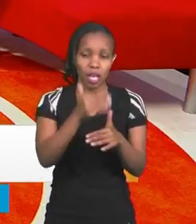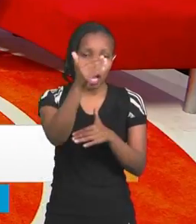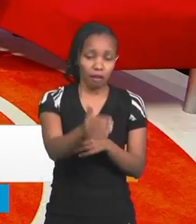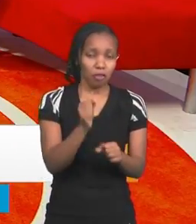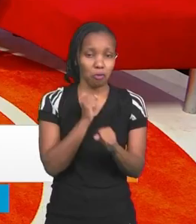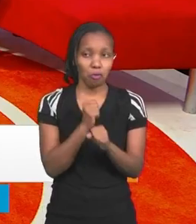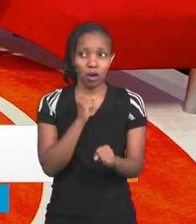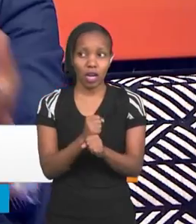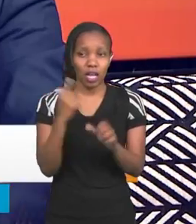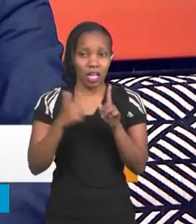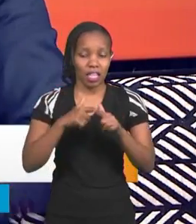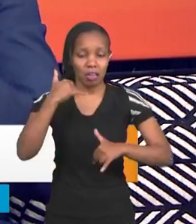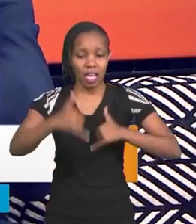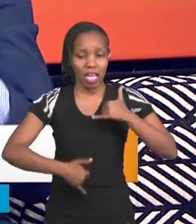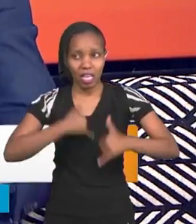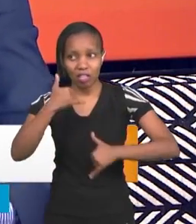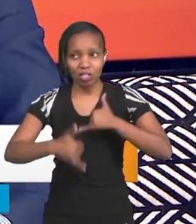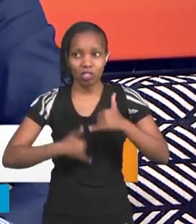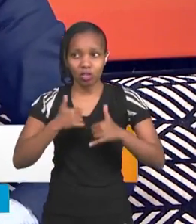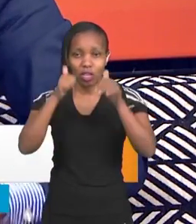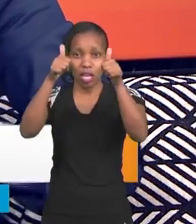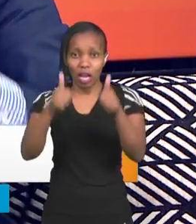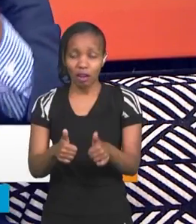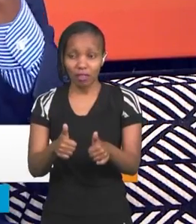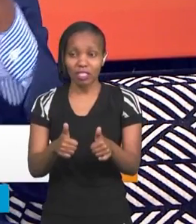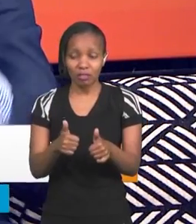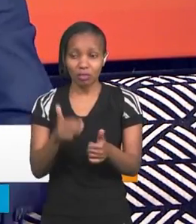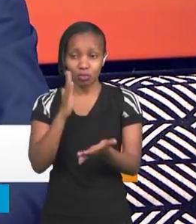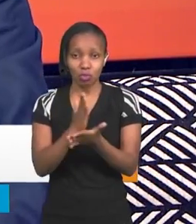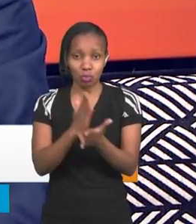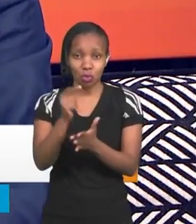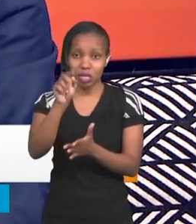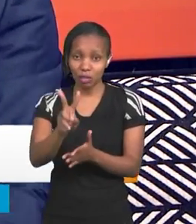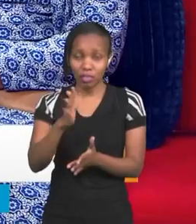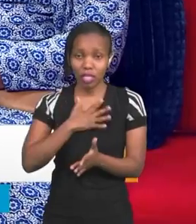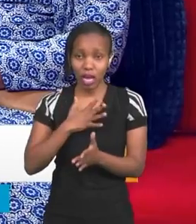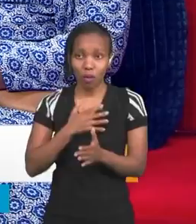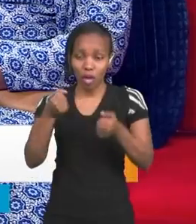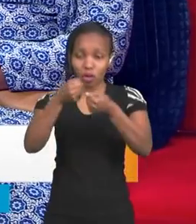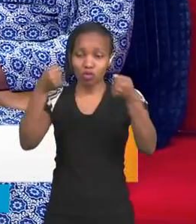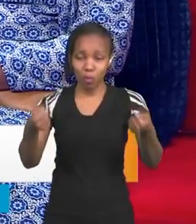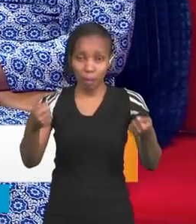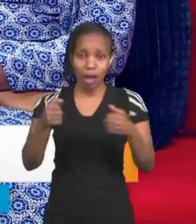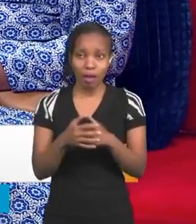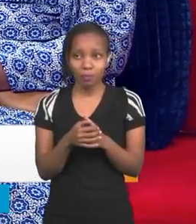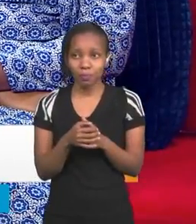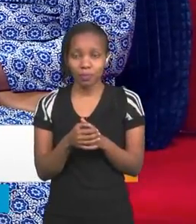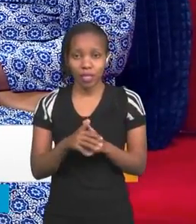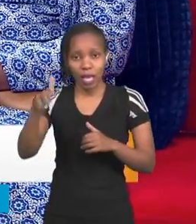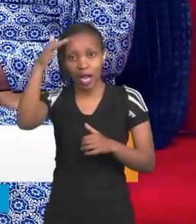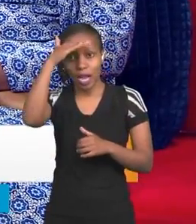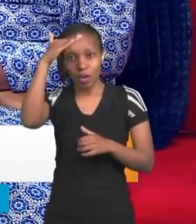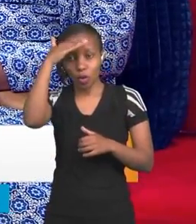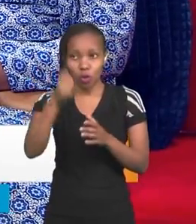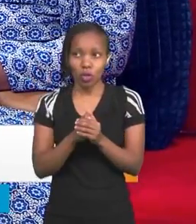Kazi, Burudika. There's all these adverts actually on our television, newspapers, and alcohol,